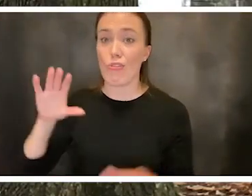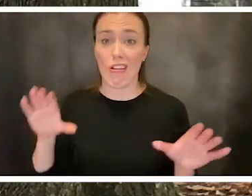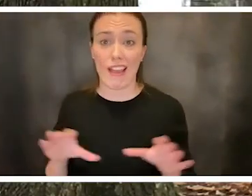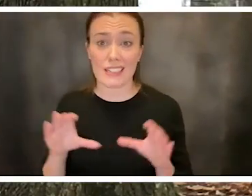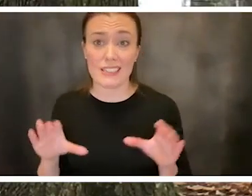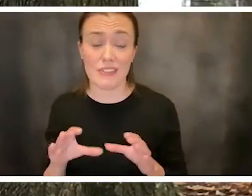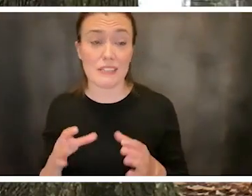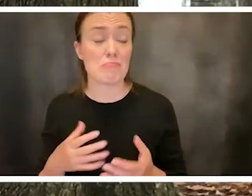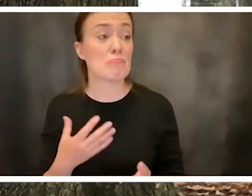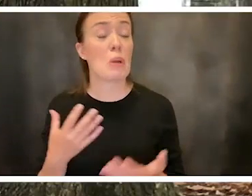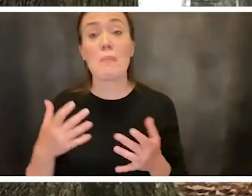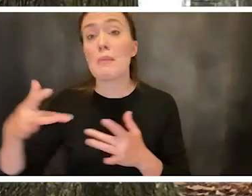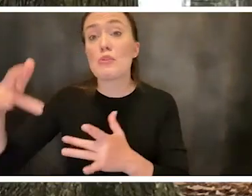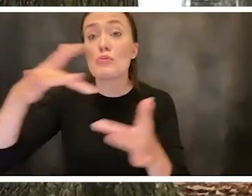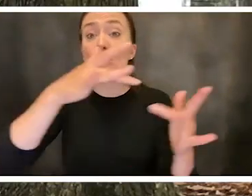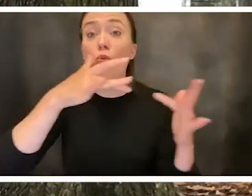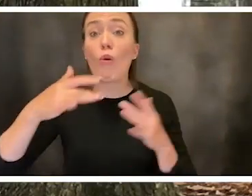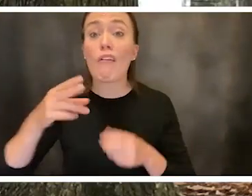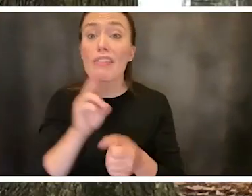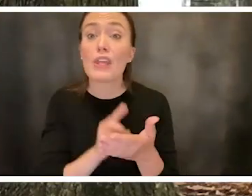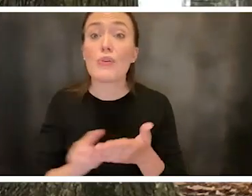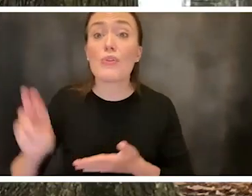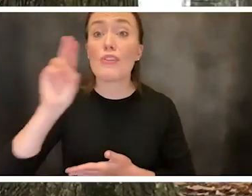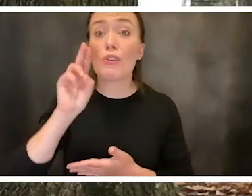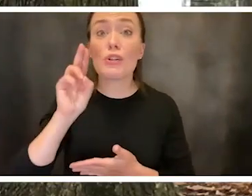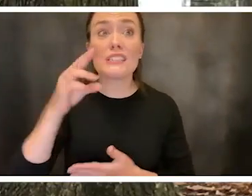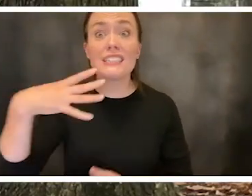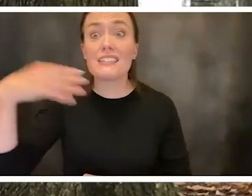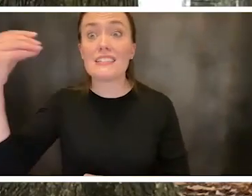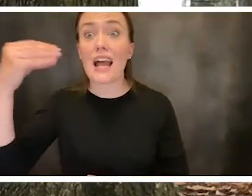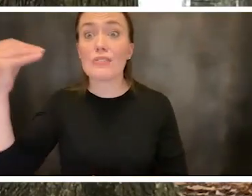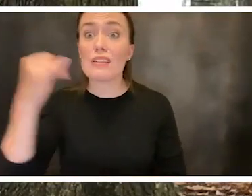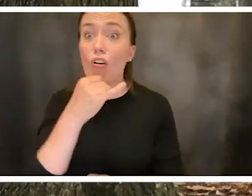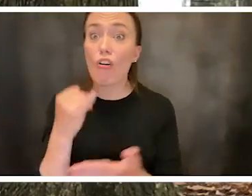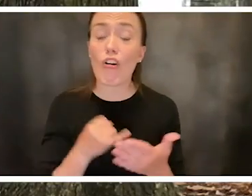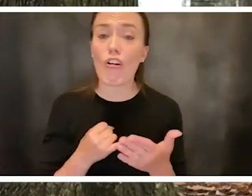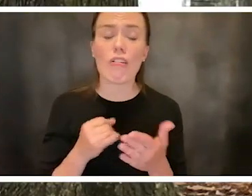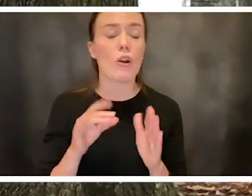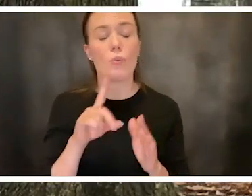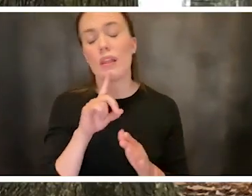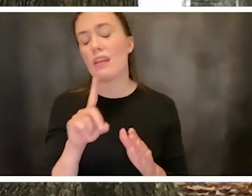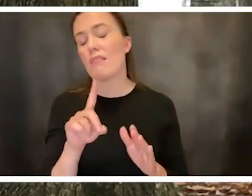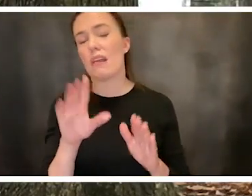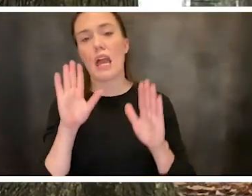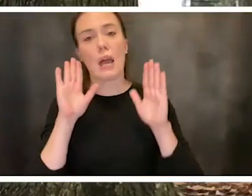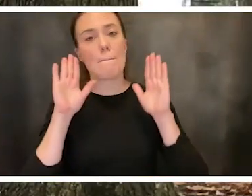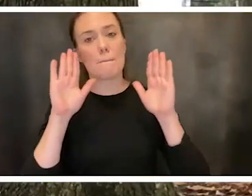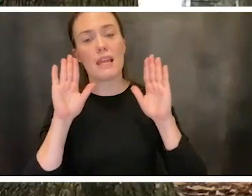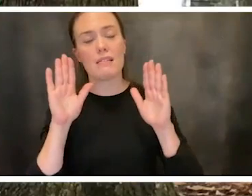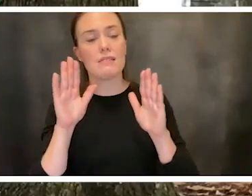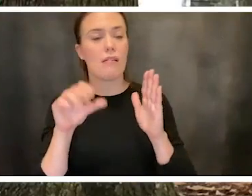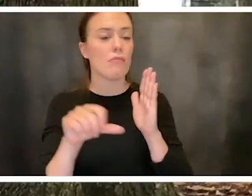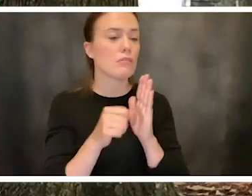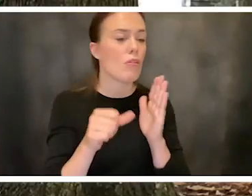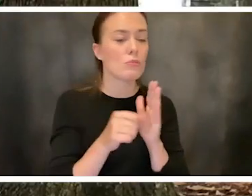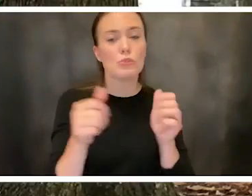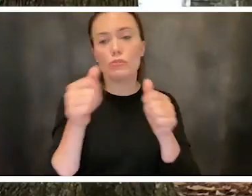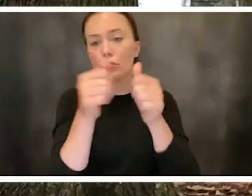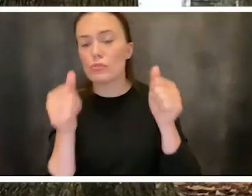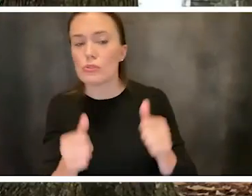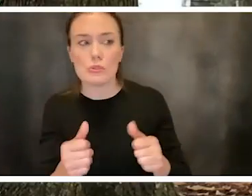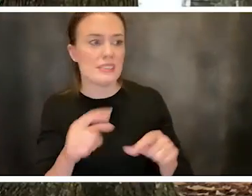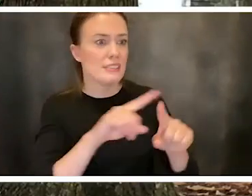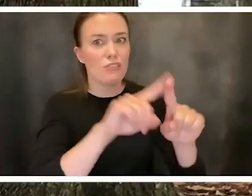for the gargoyles and outdoor art. There are incredible sculptures everywhere yeah. around here. There's Henry Moore's, there's Seurat's, there's yeah. all sorts of